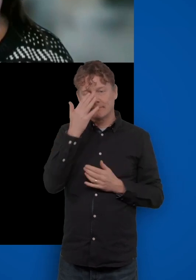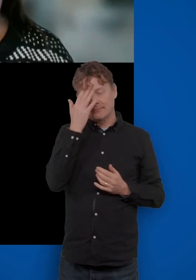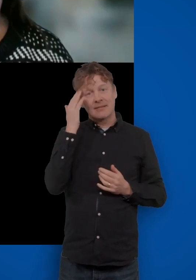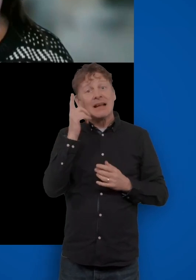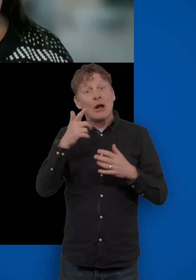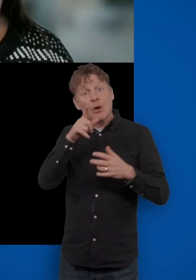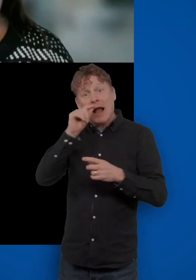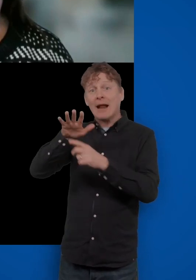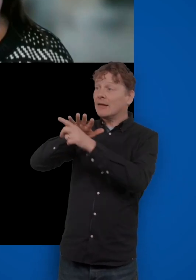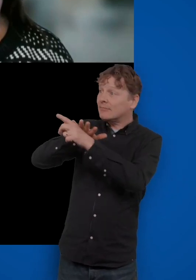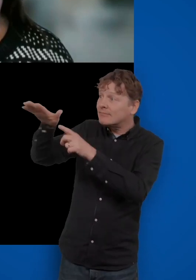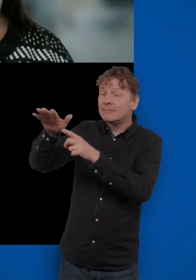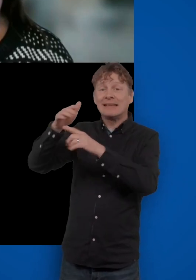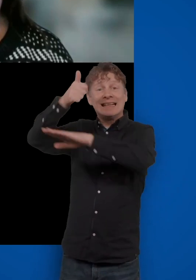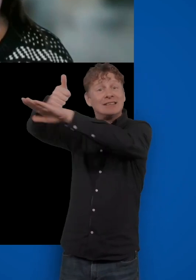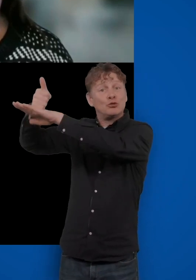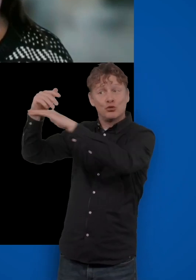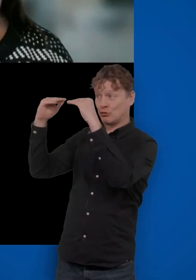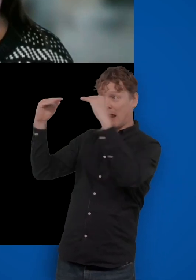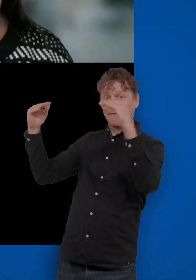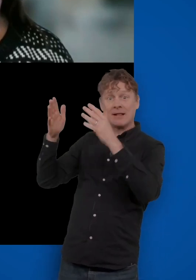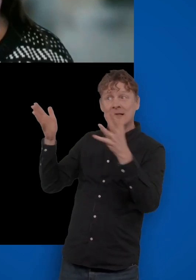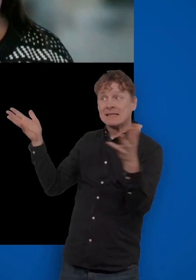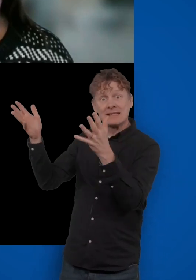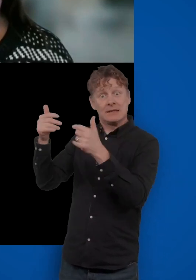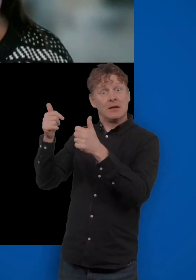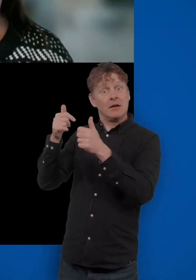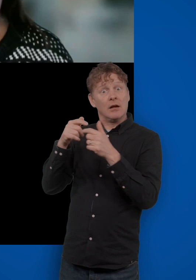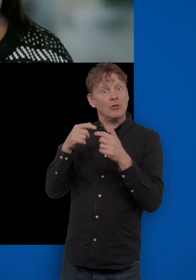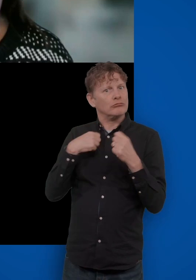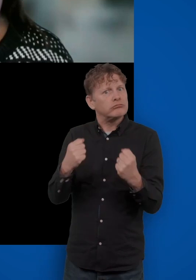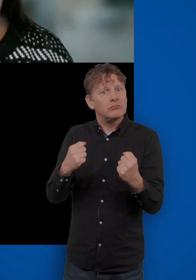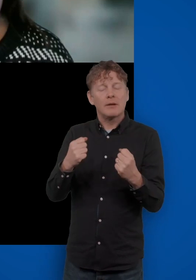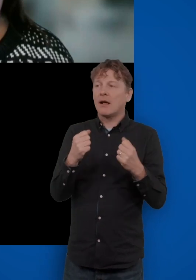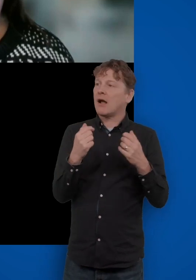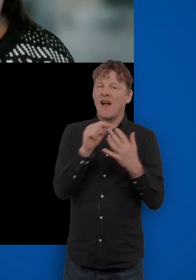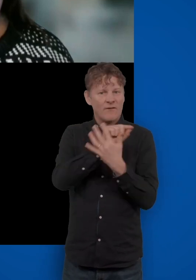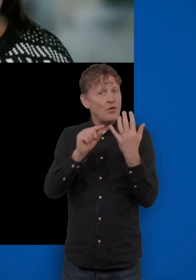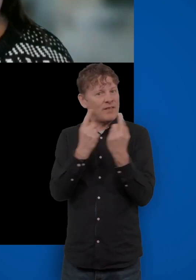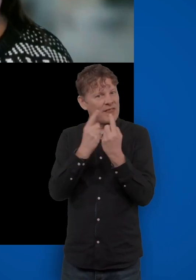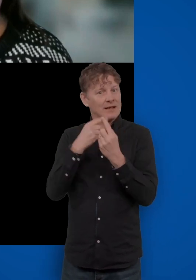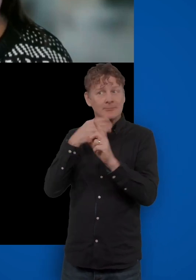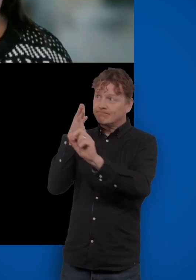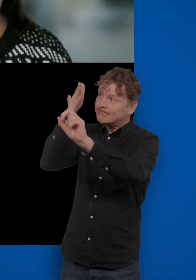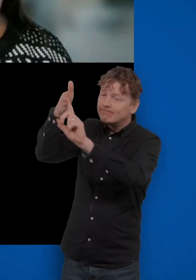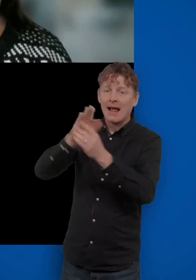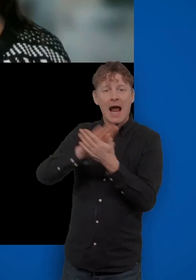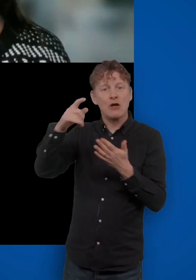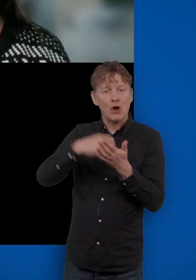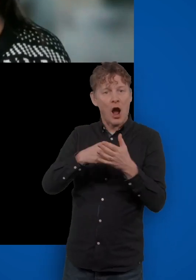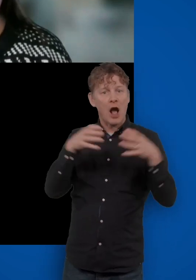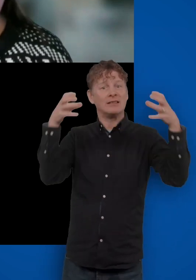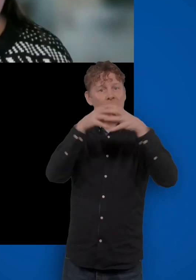you can affect your institutions, and we've tried to do that quite strongly. Like, we've taken quite a few of the things that we're doing and gone to our